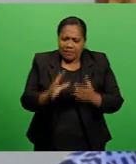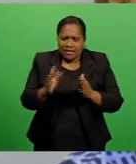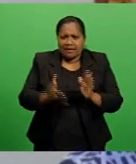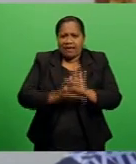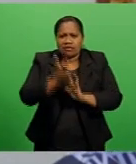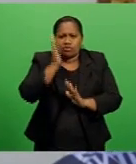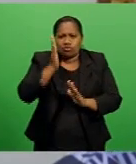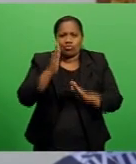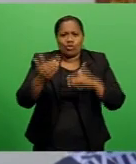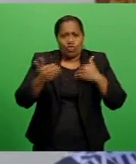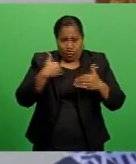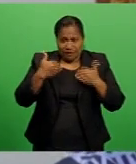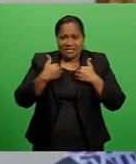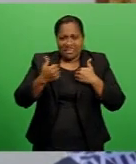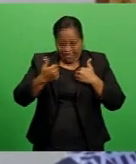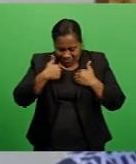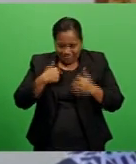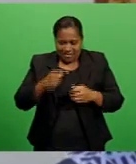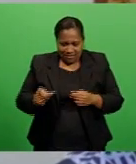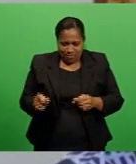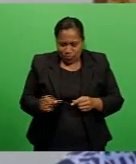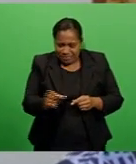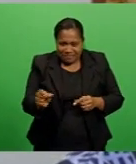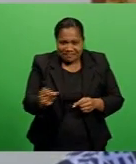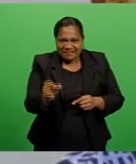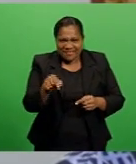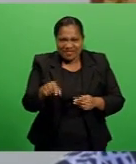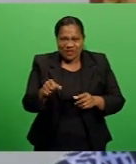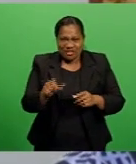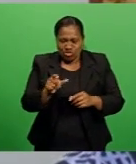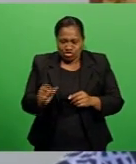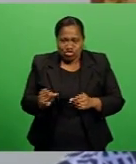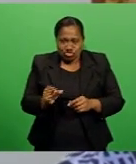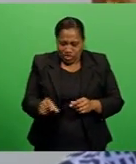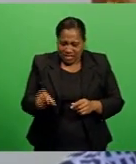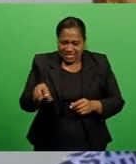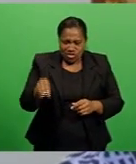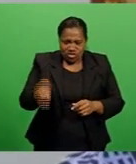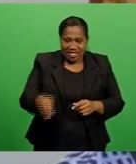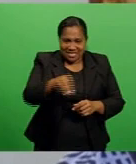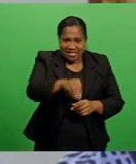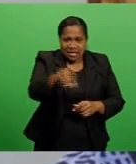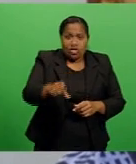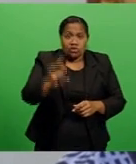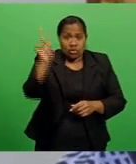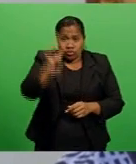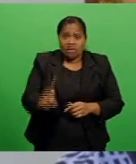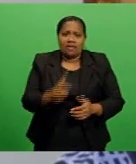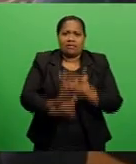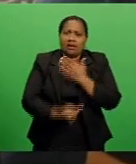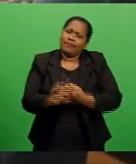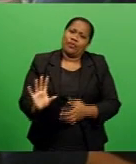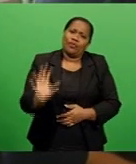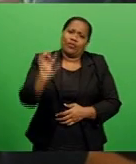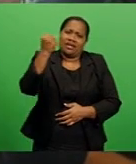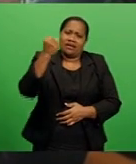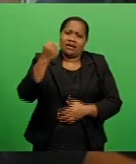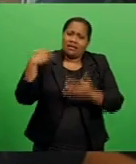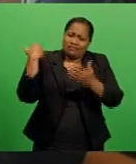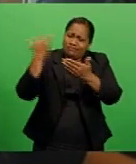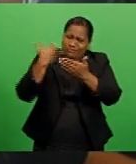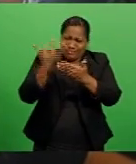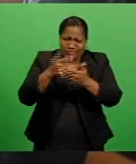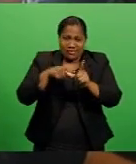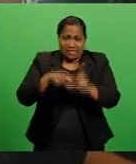university, so I feel super elated to finally win this tournament today after so many years of playing chess. The championship,